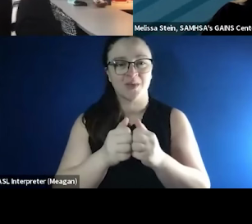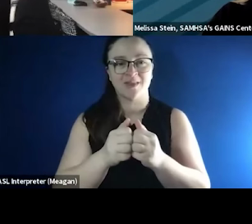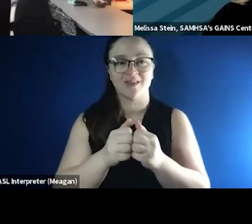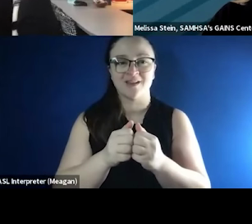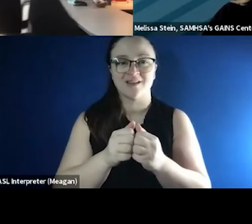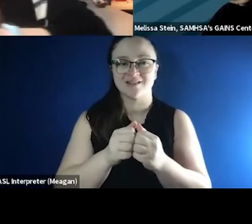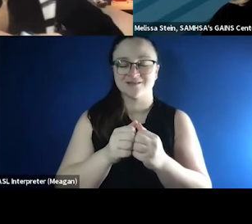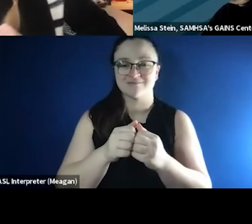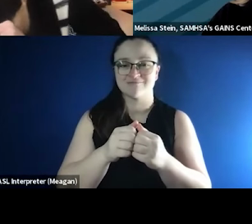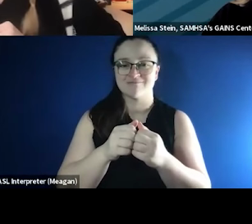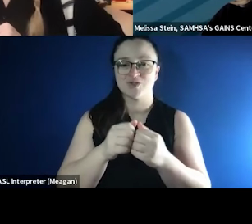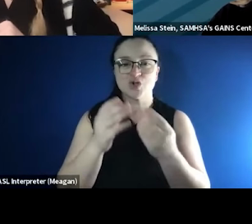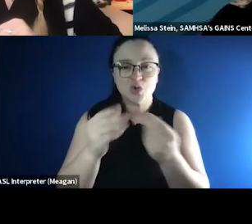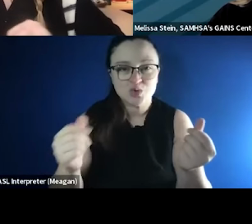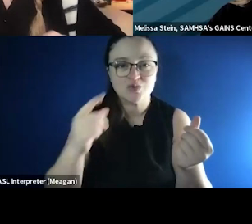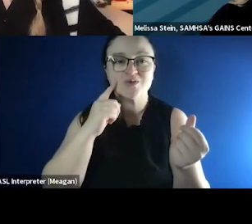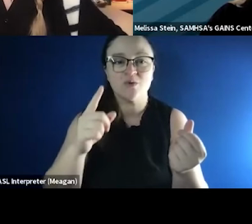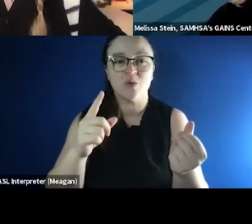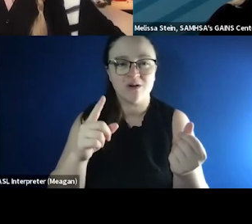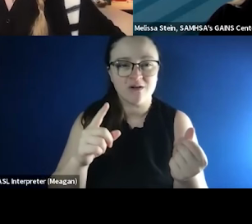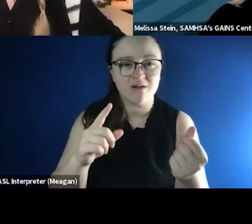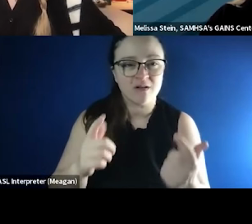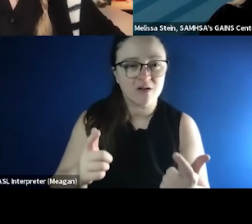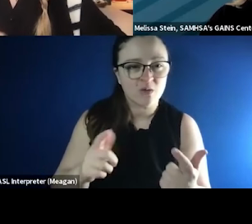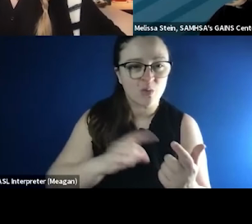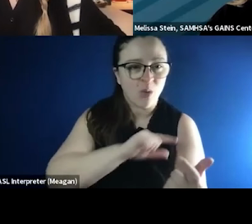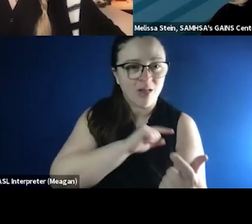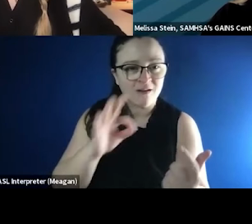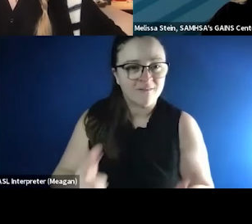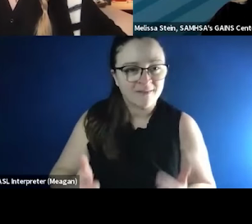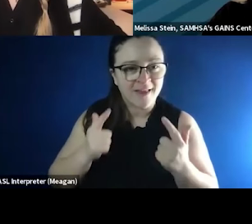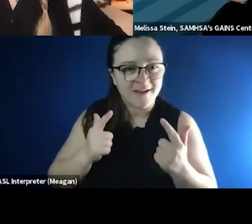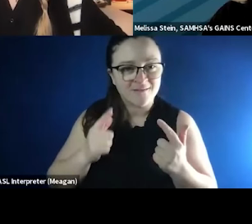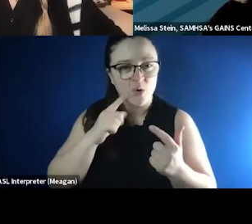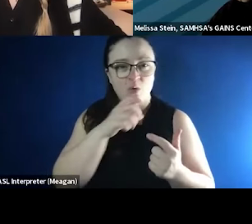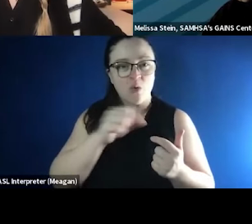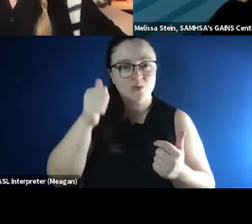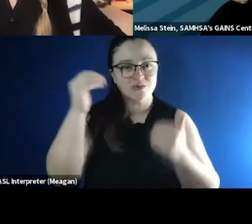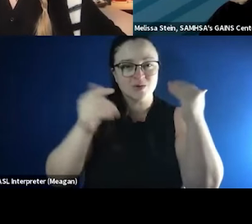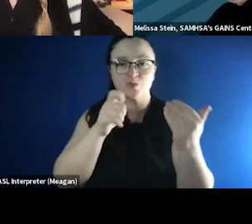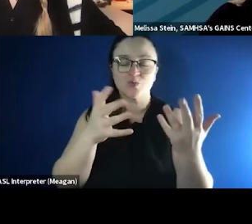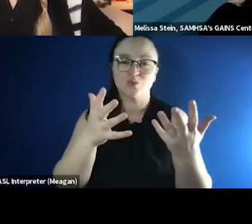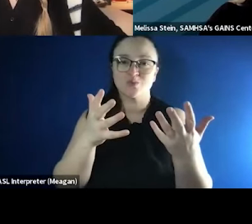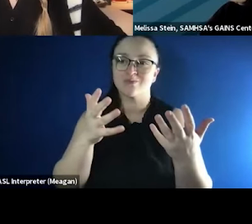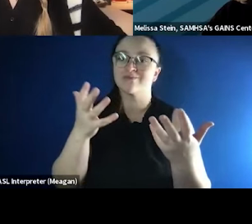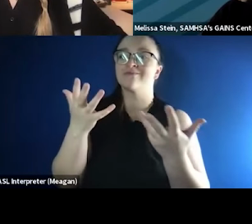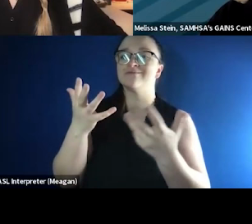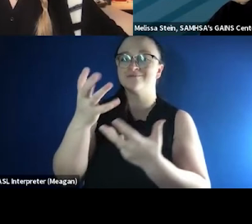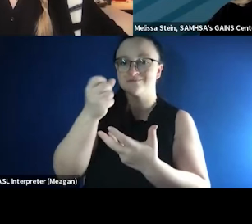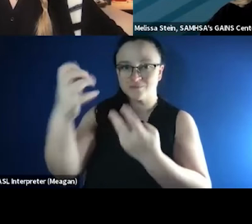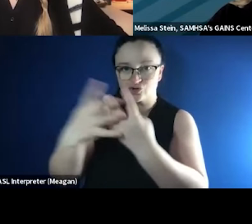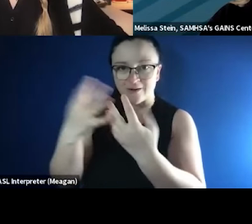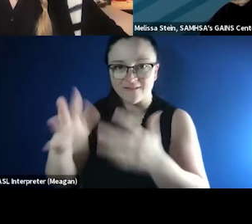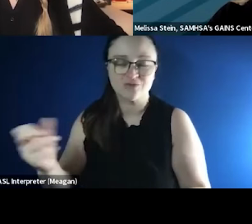self-management and life quality among older adults who have returned to their community from incarceration. Her work has been funded by the